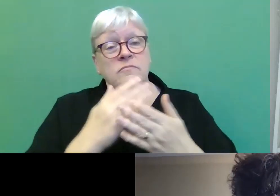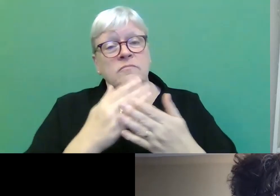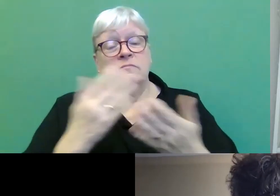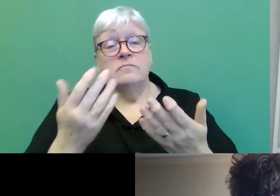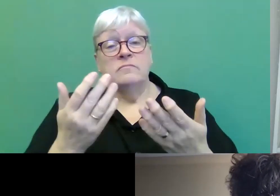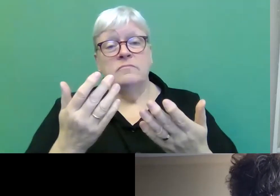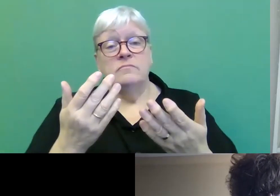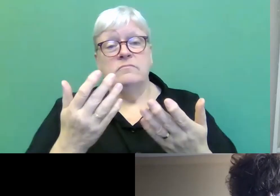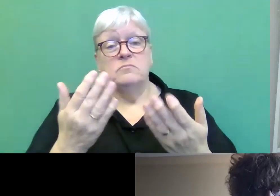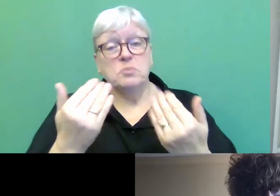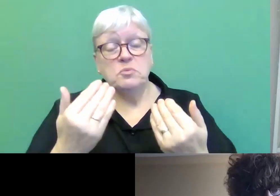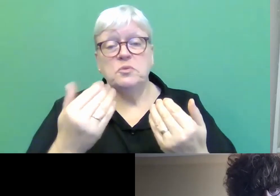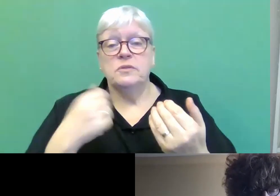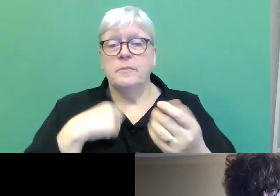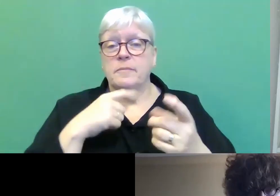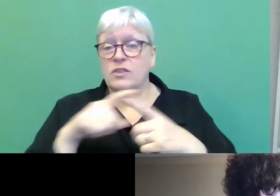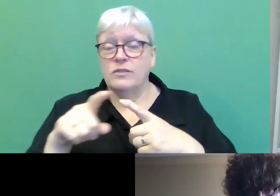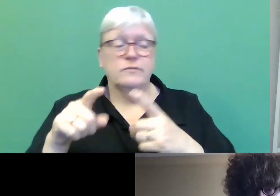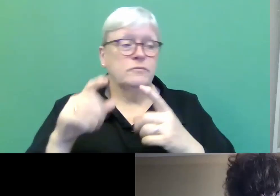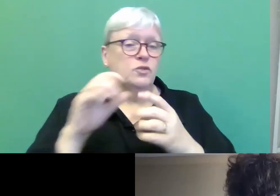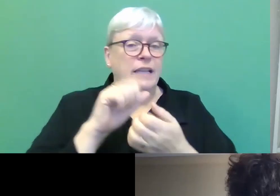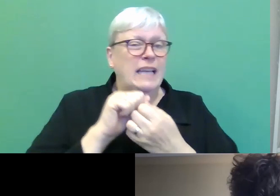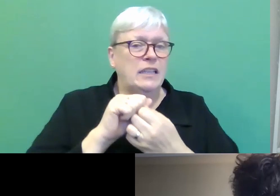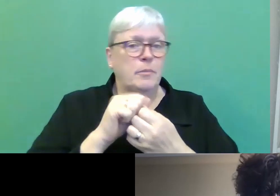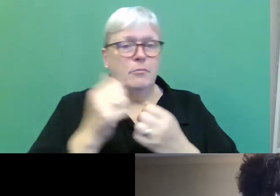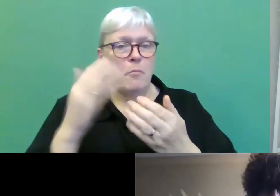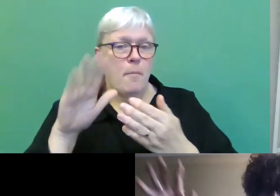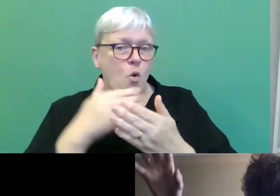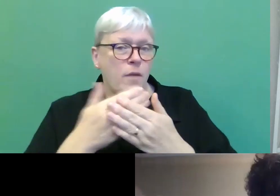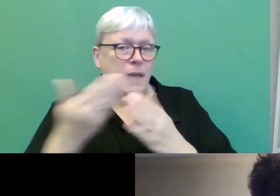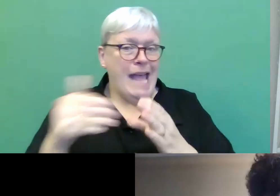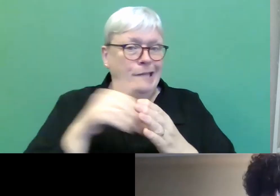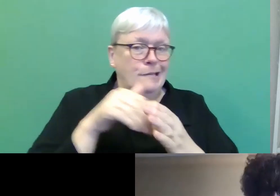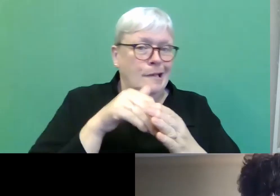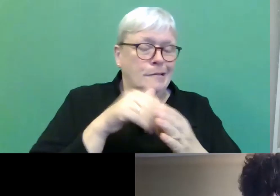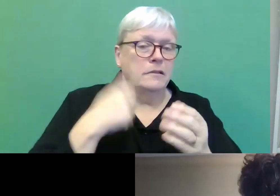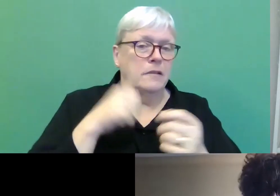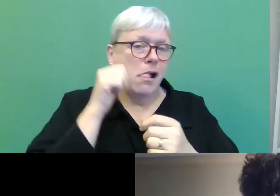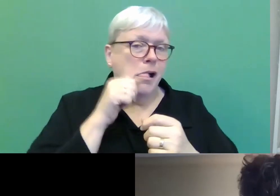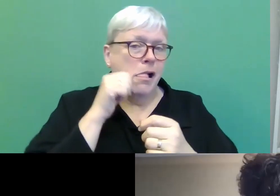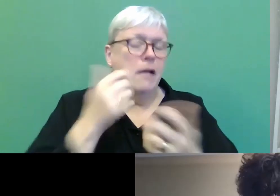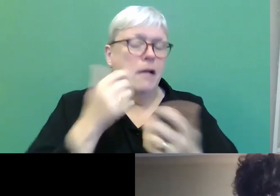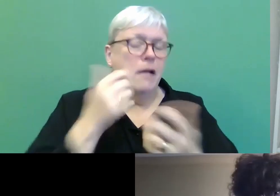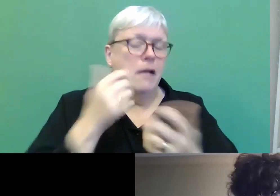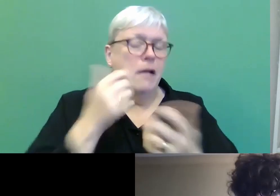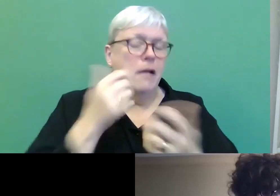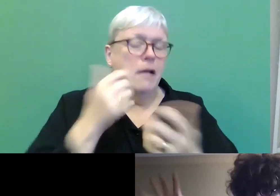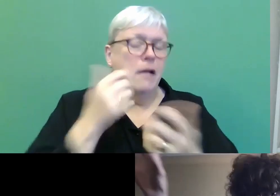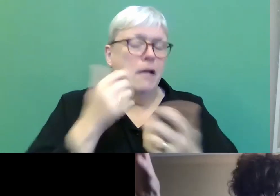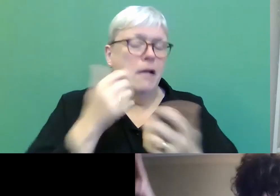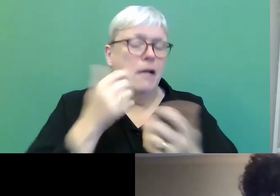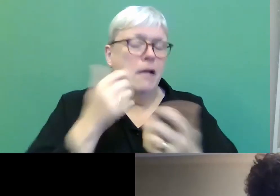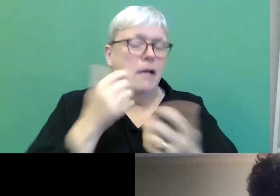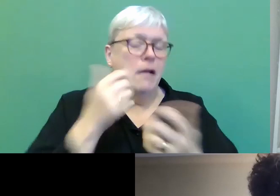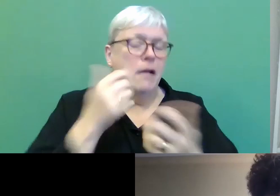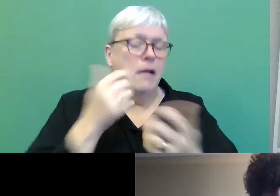to kidnap or to Trojan horse the poems in. That I thought, well, I'm not going to be able to fool her. So I